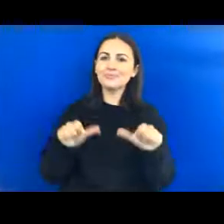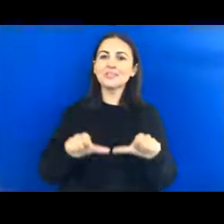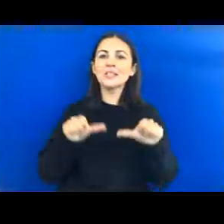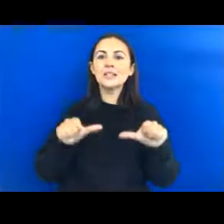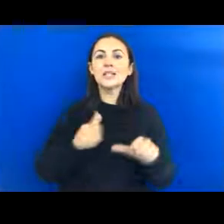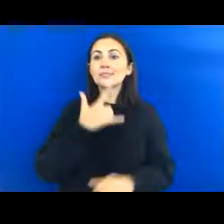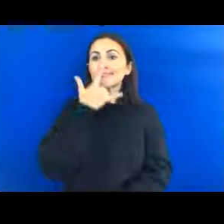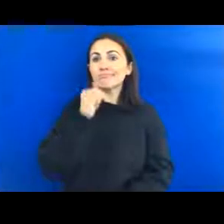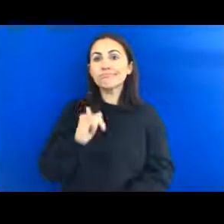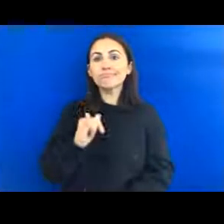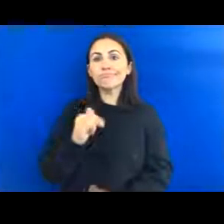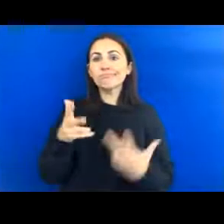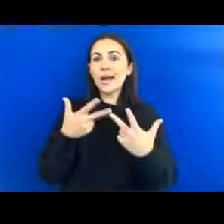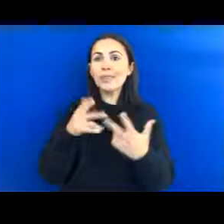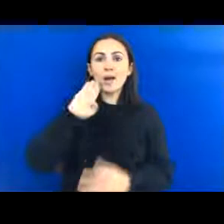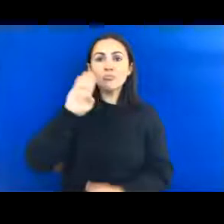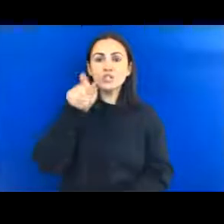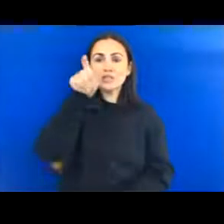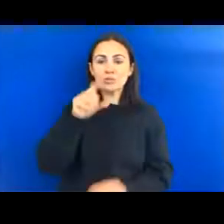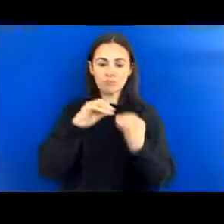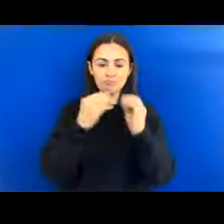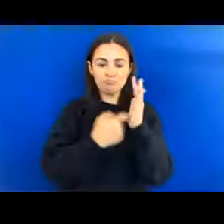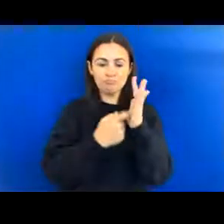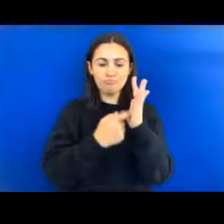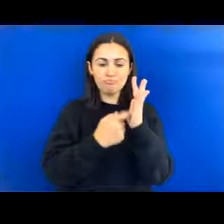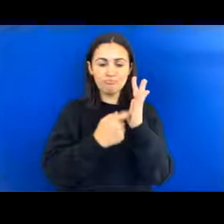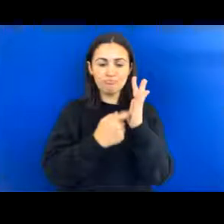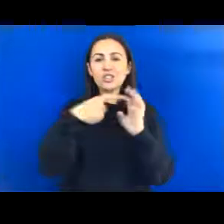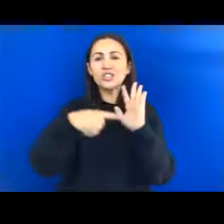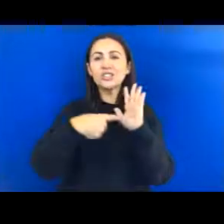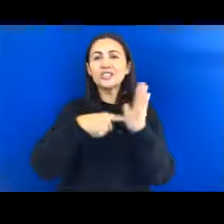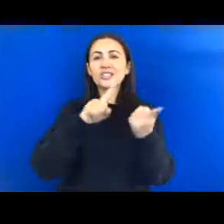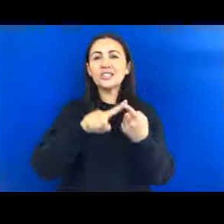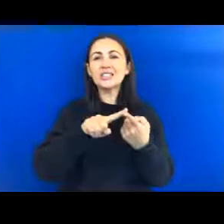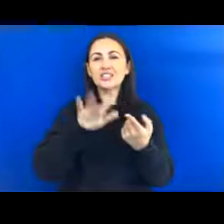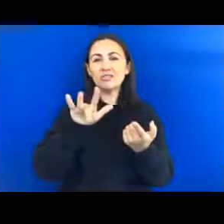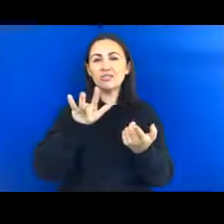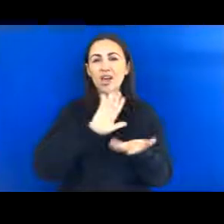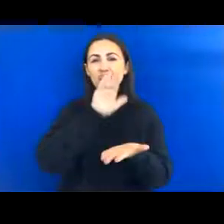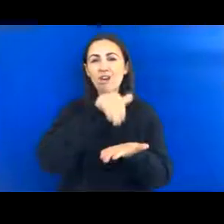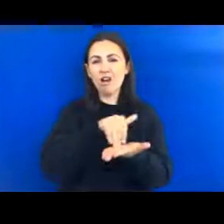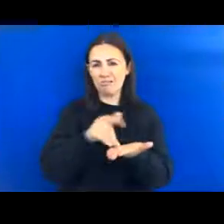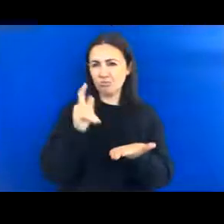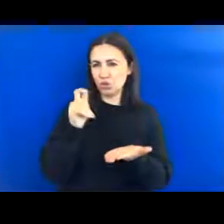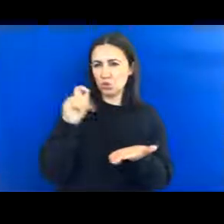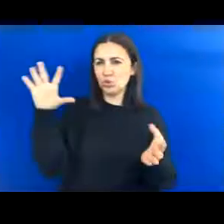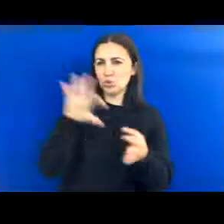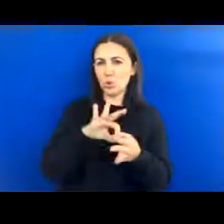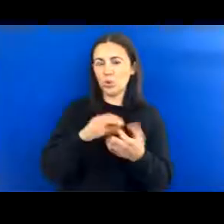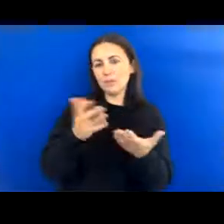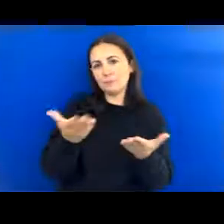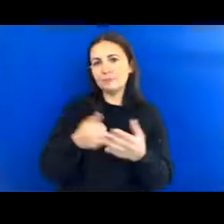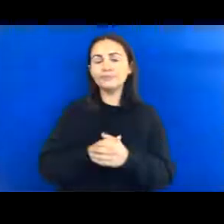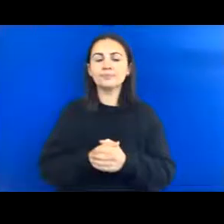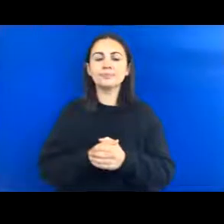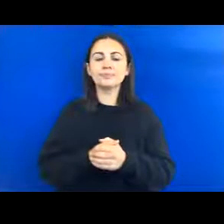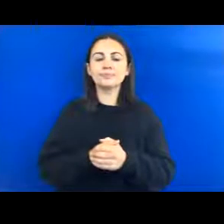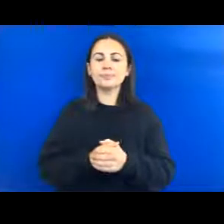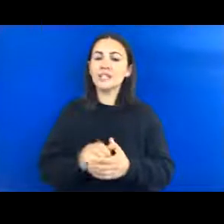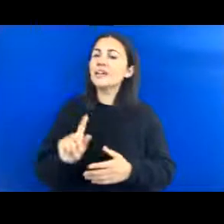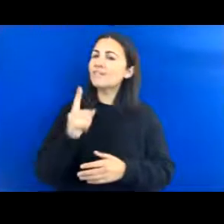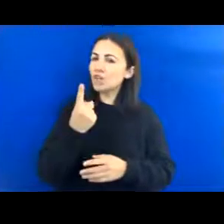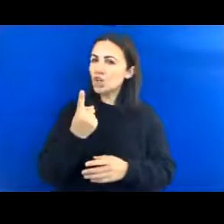Unfortunately, Bridget hasn't joined us yet. She will be with us very soon. To begin, I want to acknowledge and pay our respects